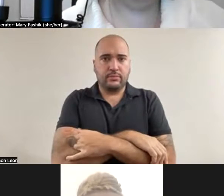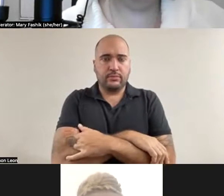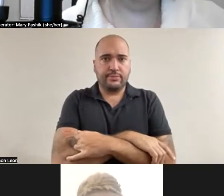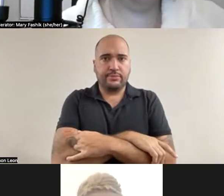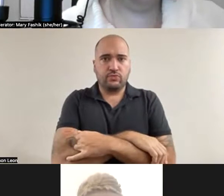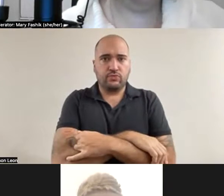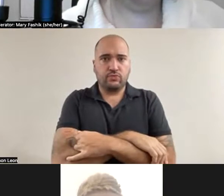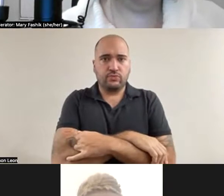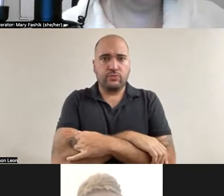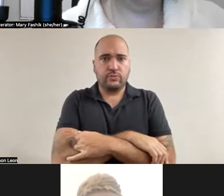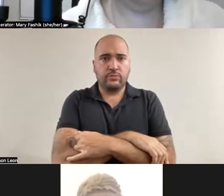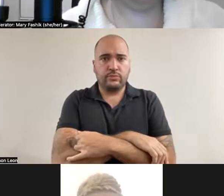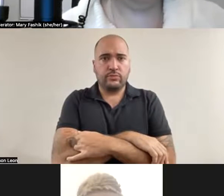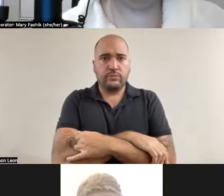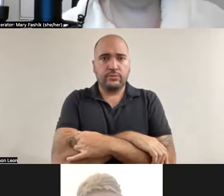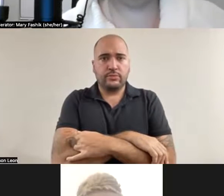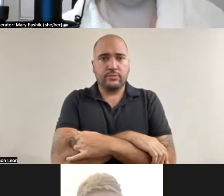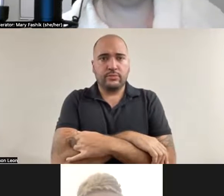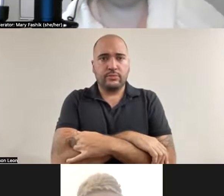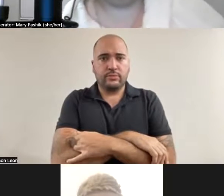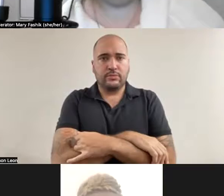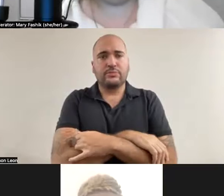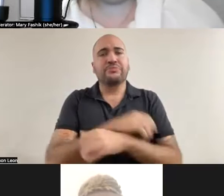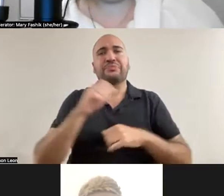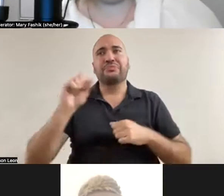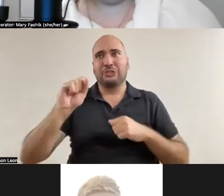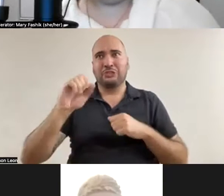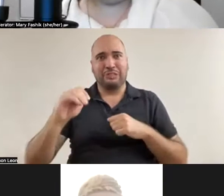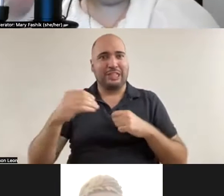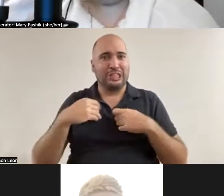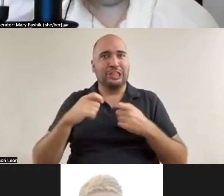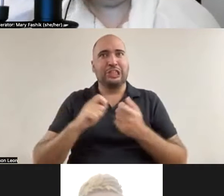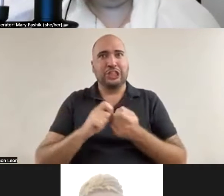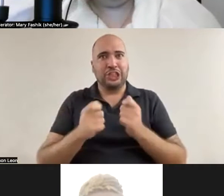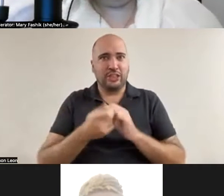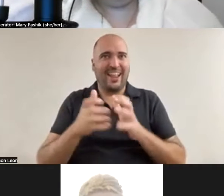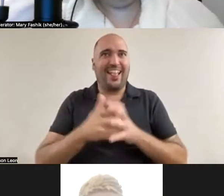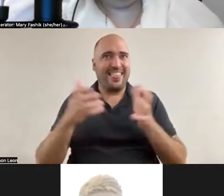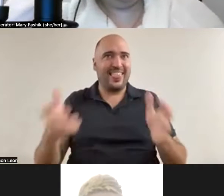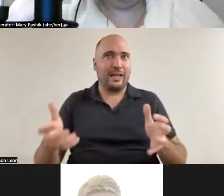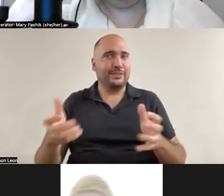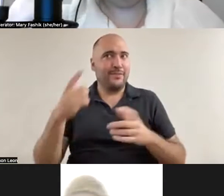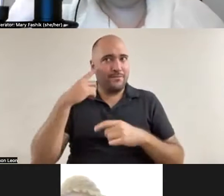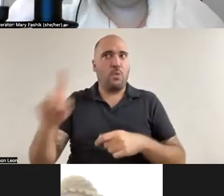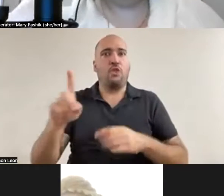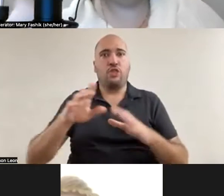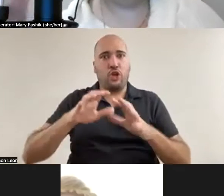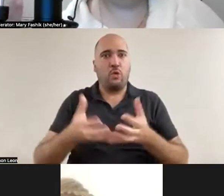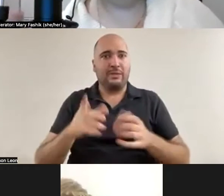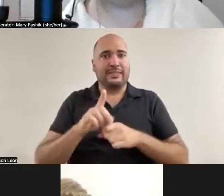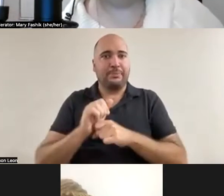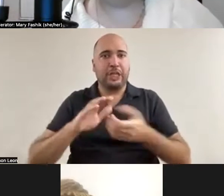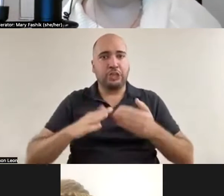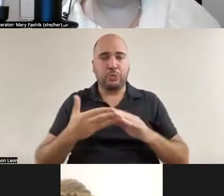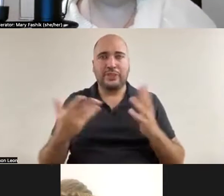Yeah, social media is has changed a lot for the global disability community. So for